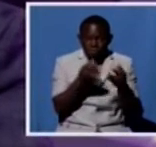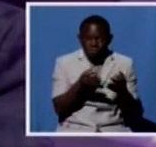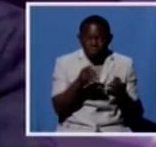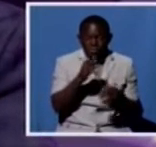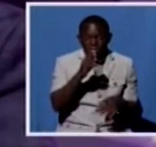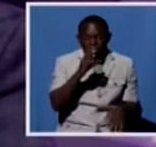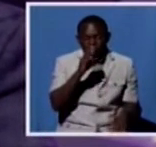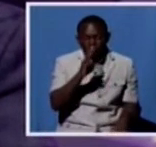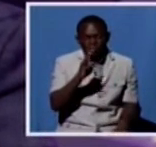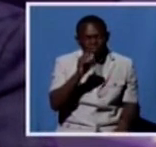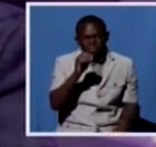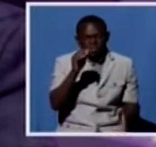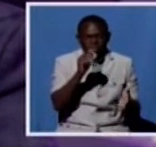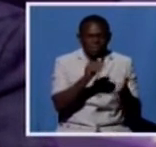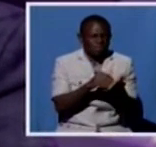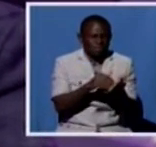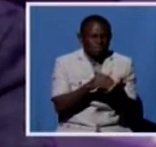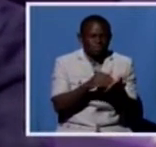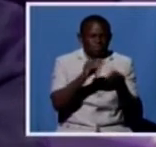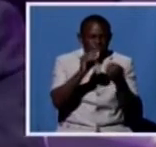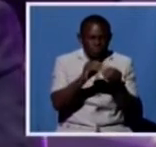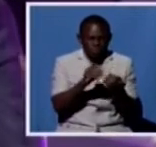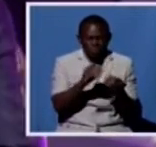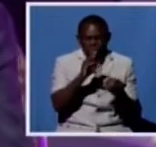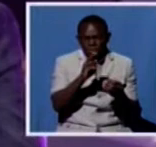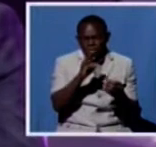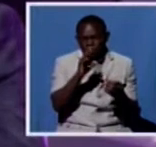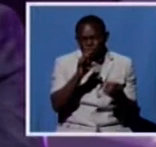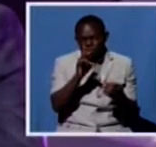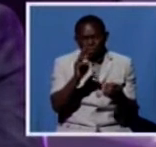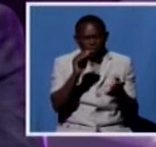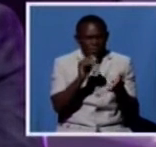not placed within the 100-kilometer stretches. So what we